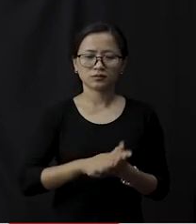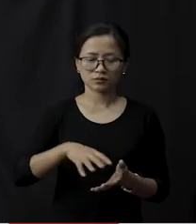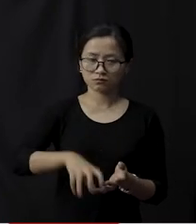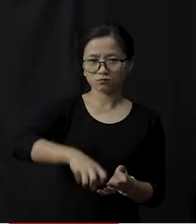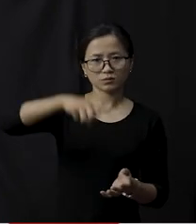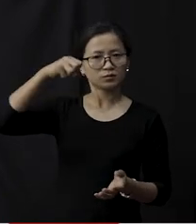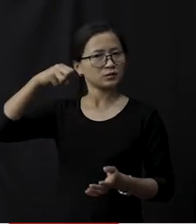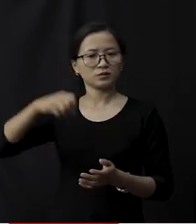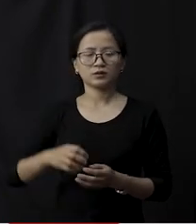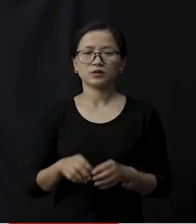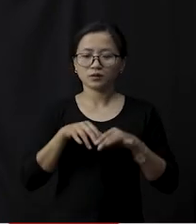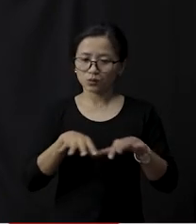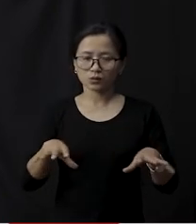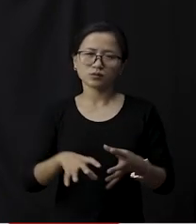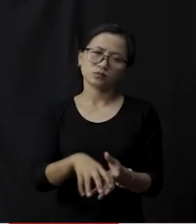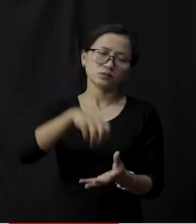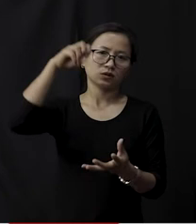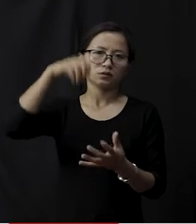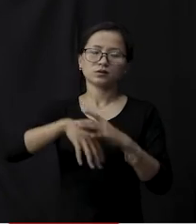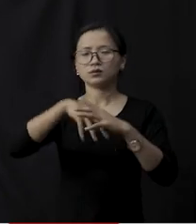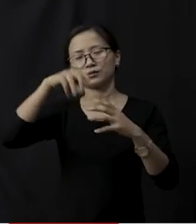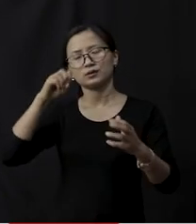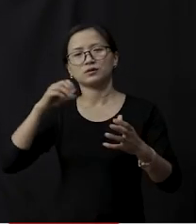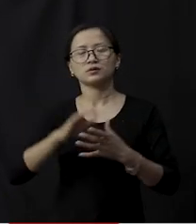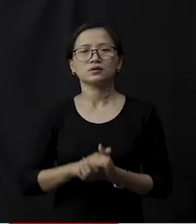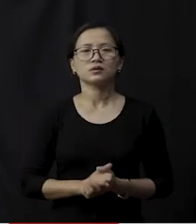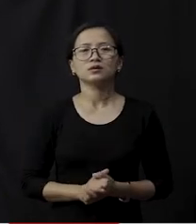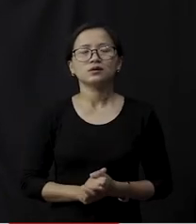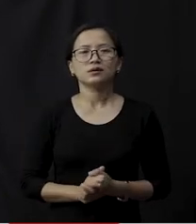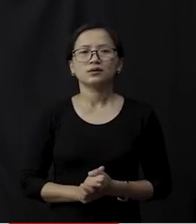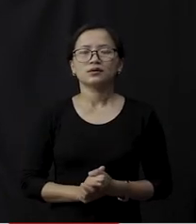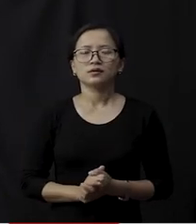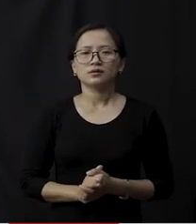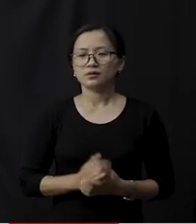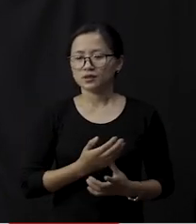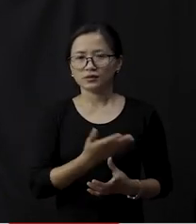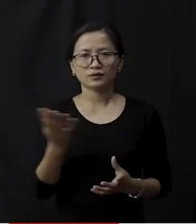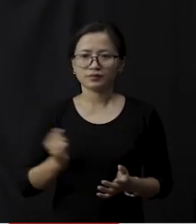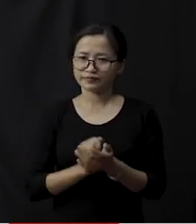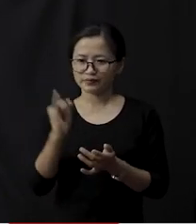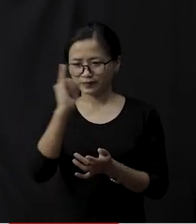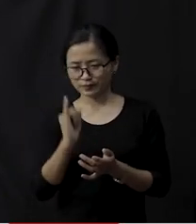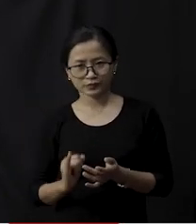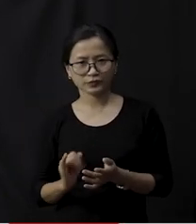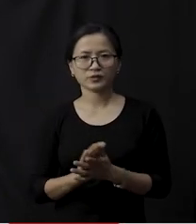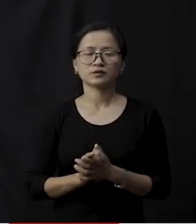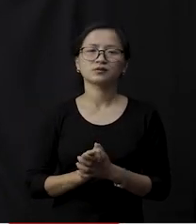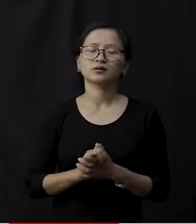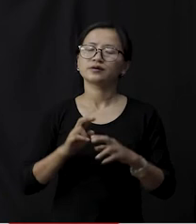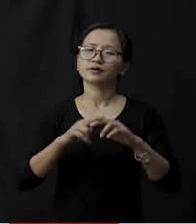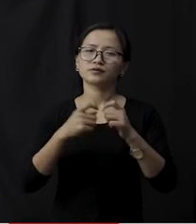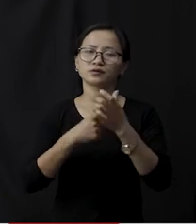uproot them. We can easily uproot them. Because they are very weak and